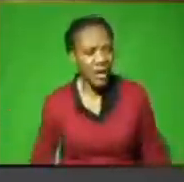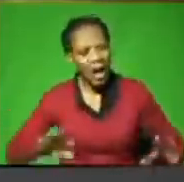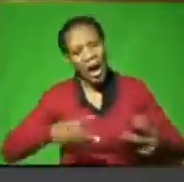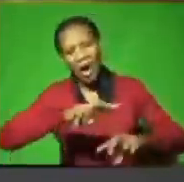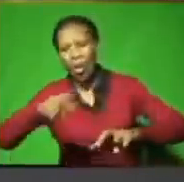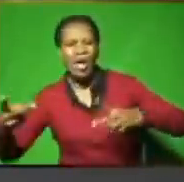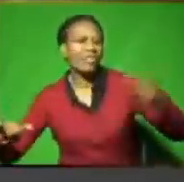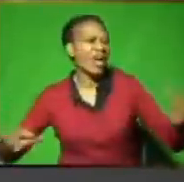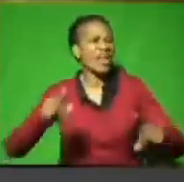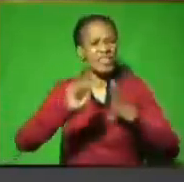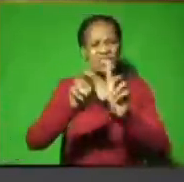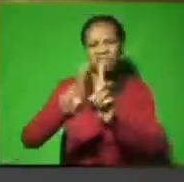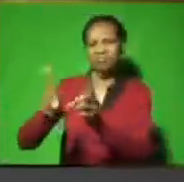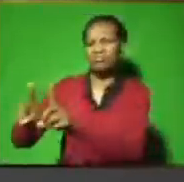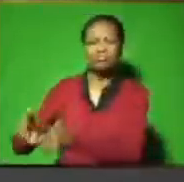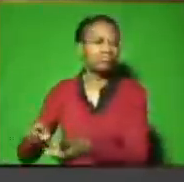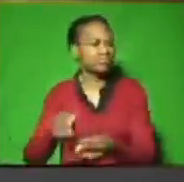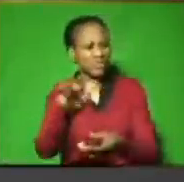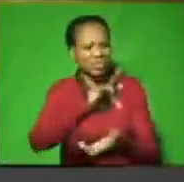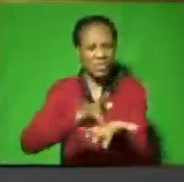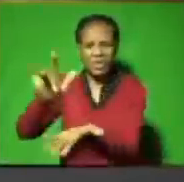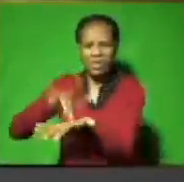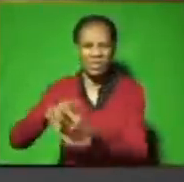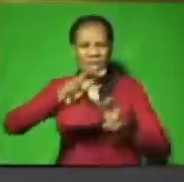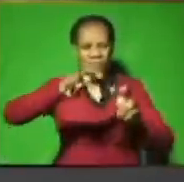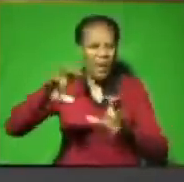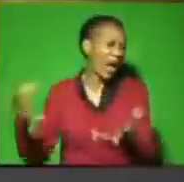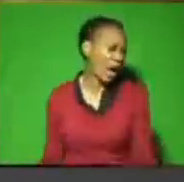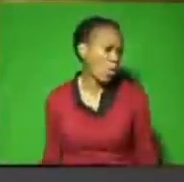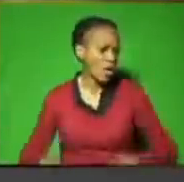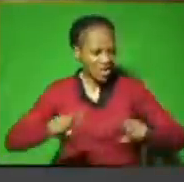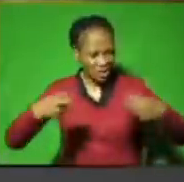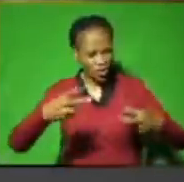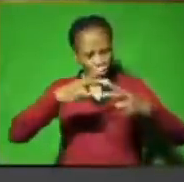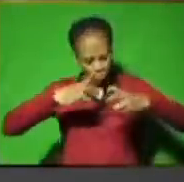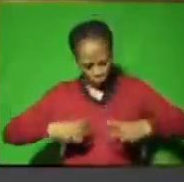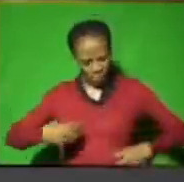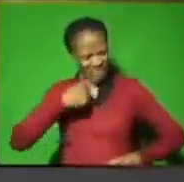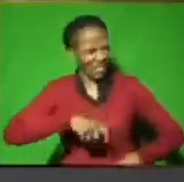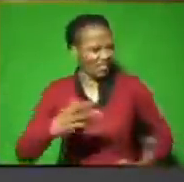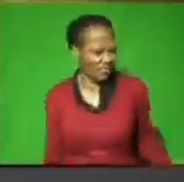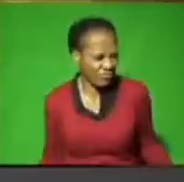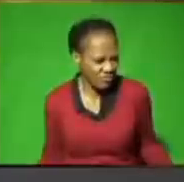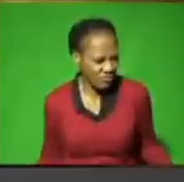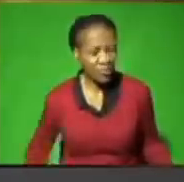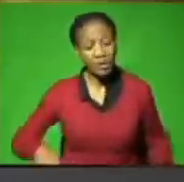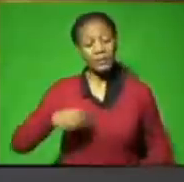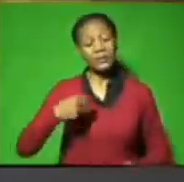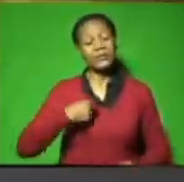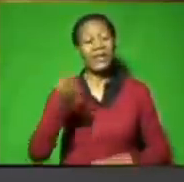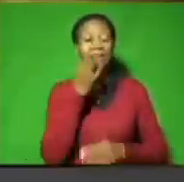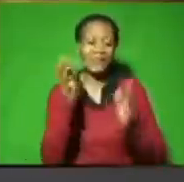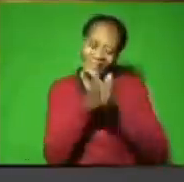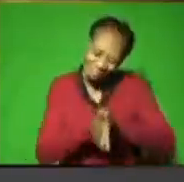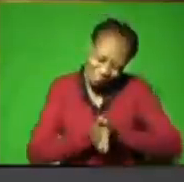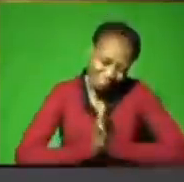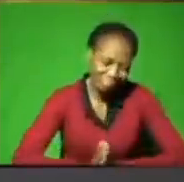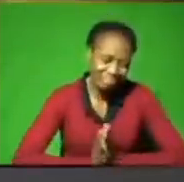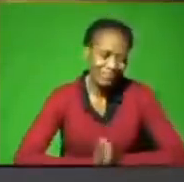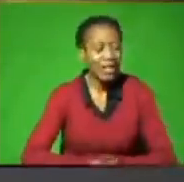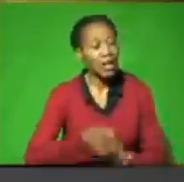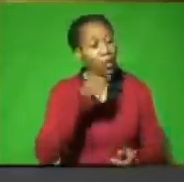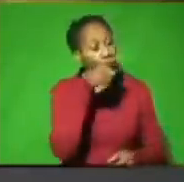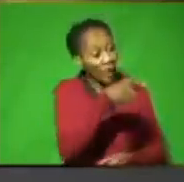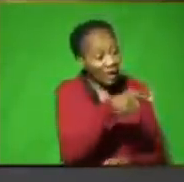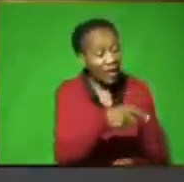other ministries? It has got no capacity to monitor itself. So we are making a call that instead